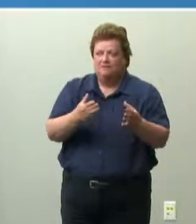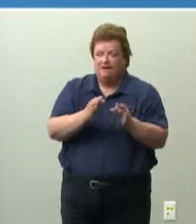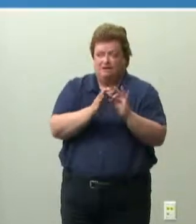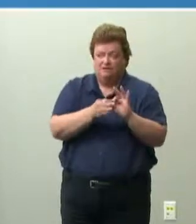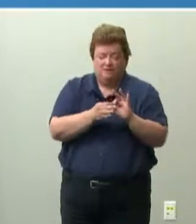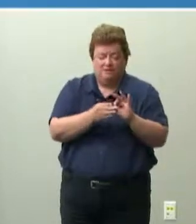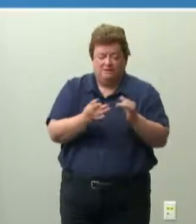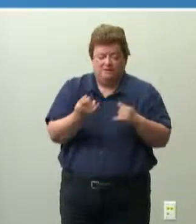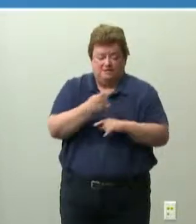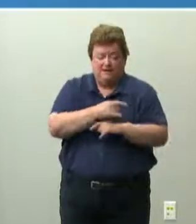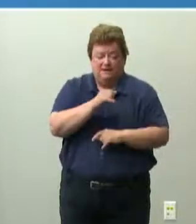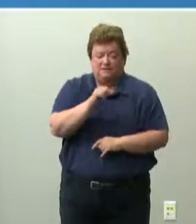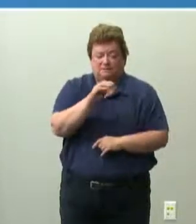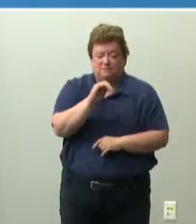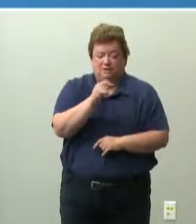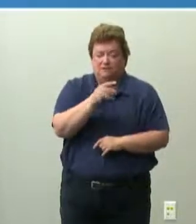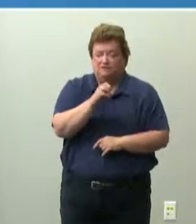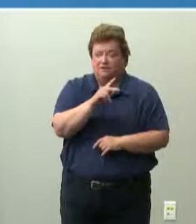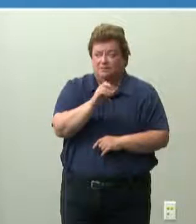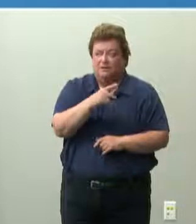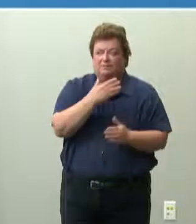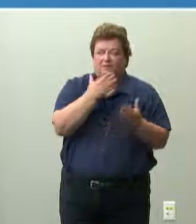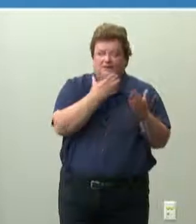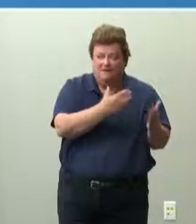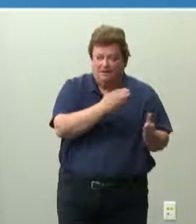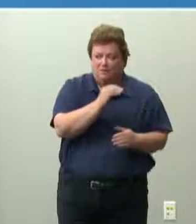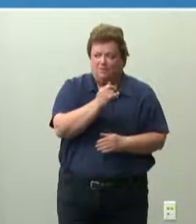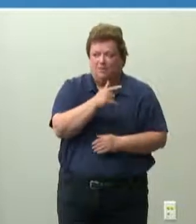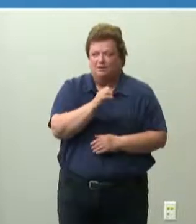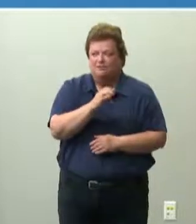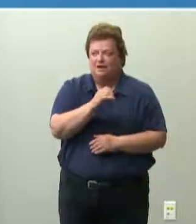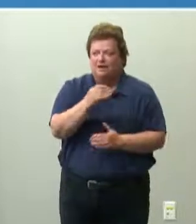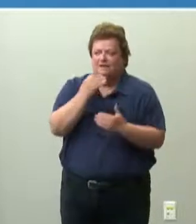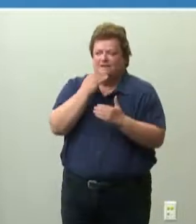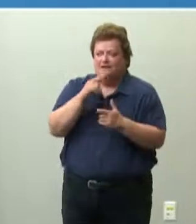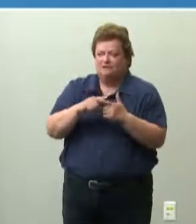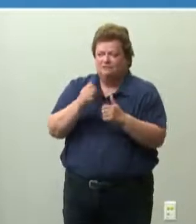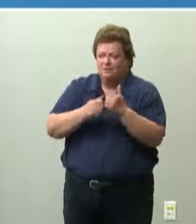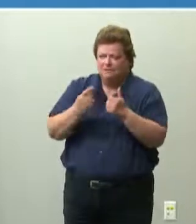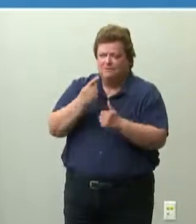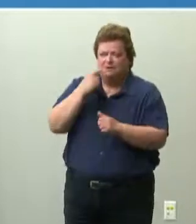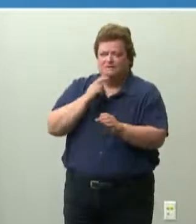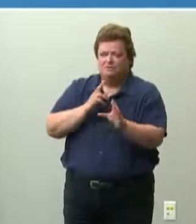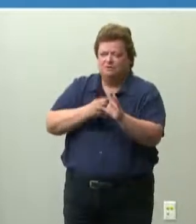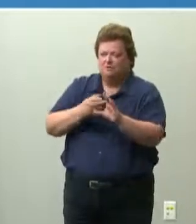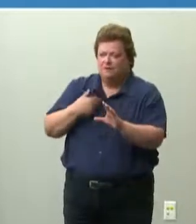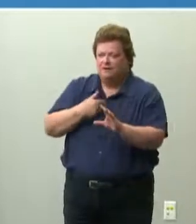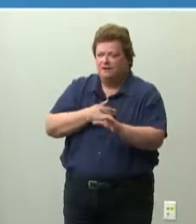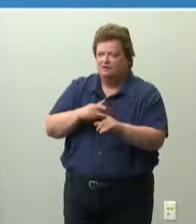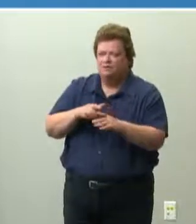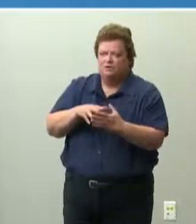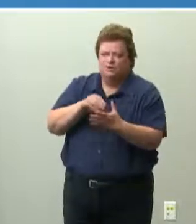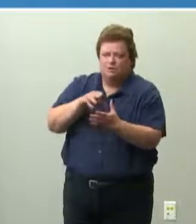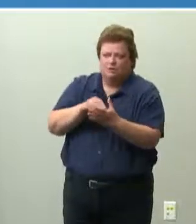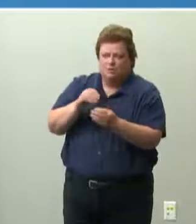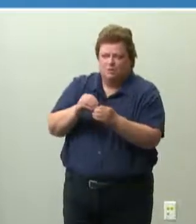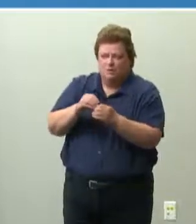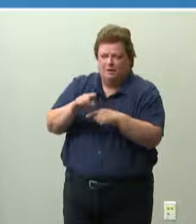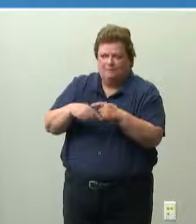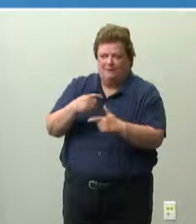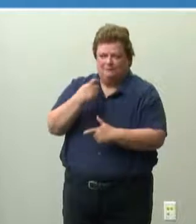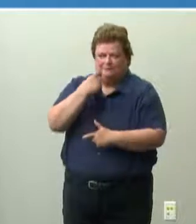us today is Margie Prob. Thank you, Margie, and thanks to everyone for joining us to learn more about the latest